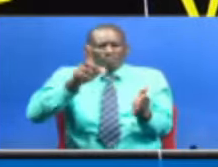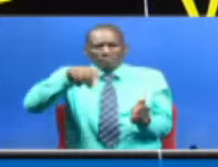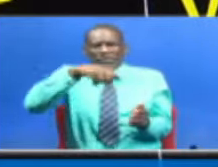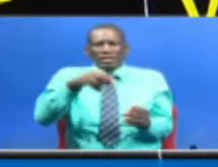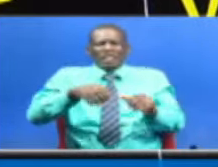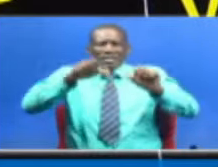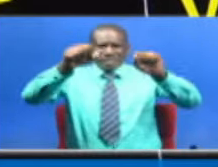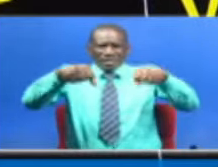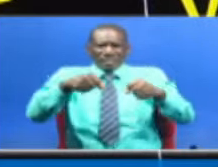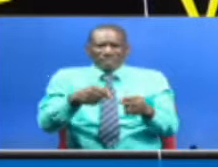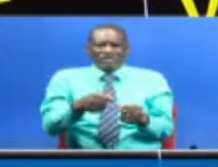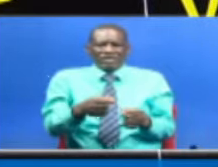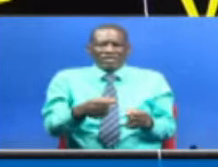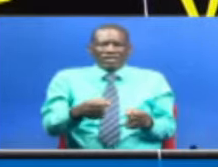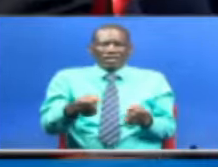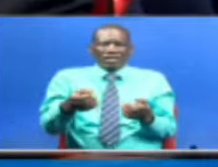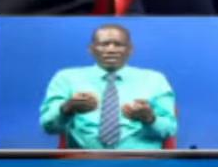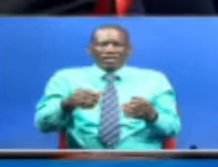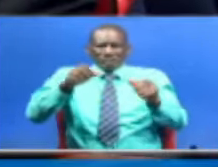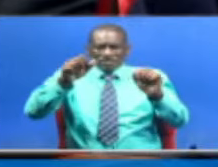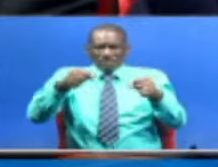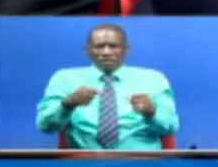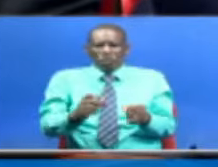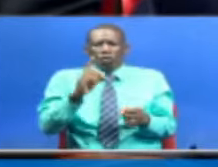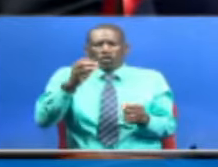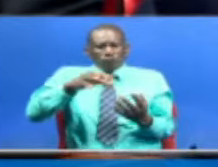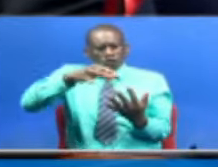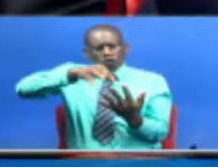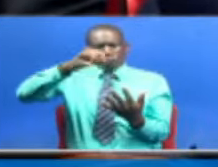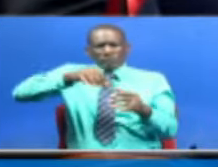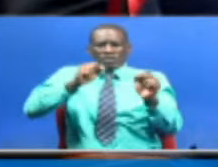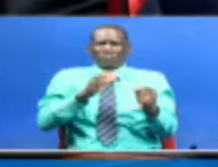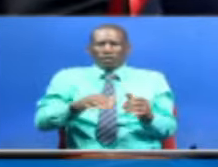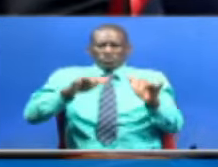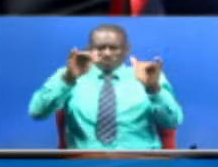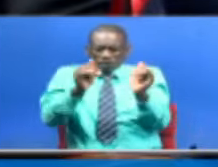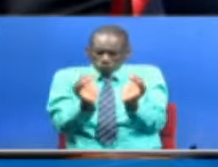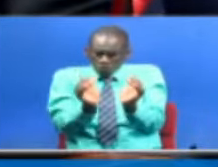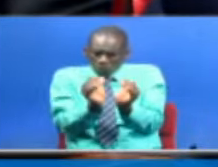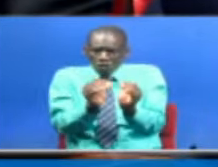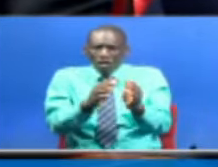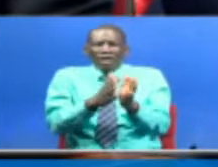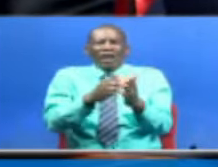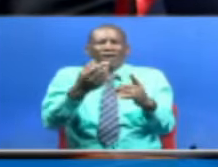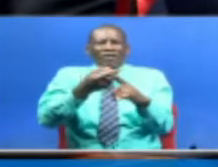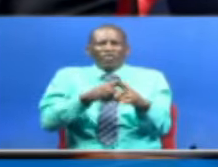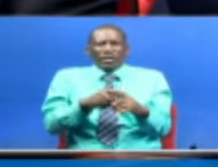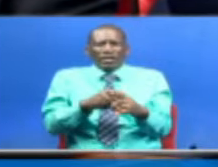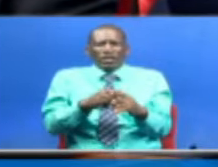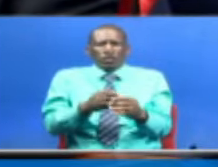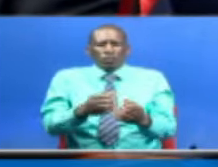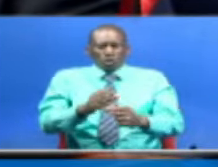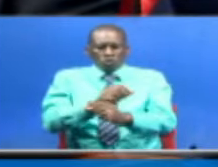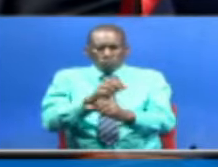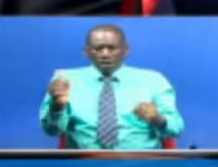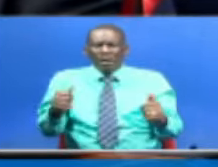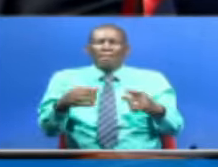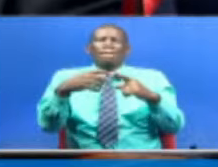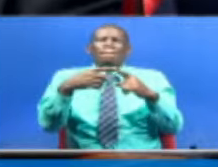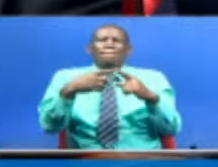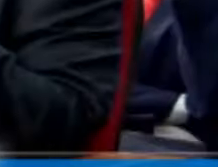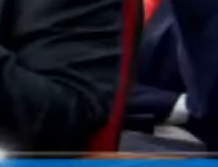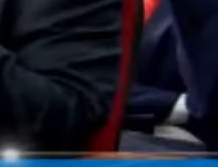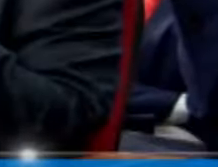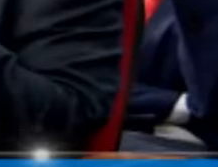course, the underside, or rather, one of the options could be you remain small and then you are stable. But it